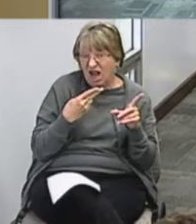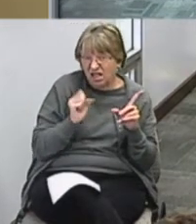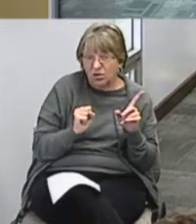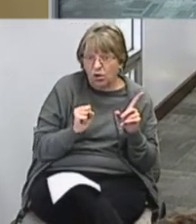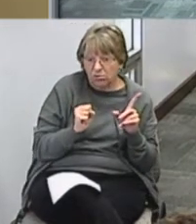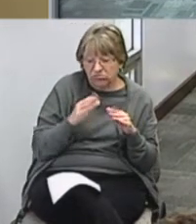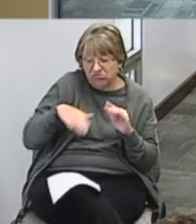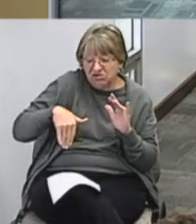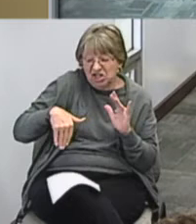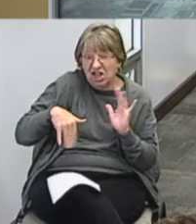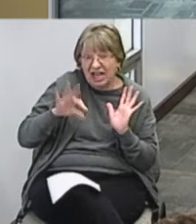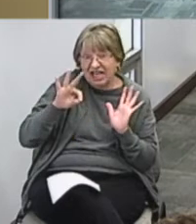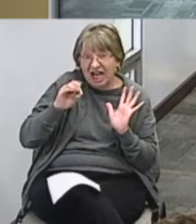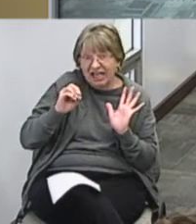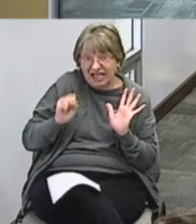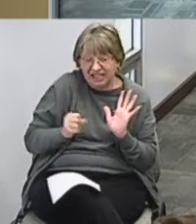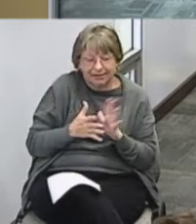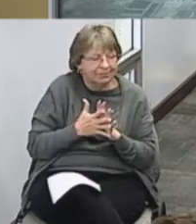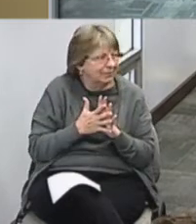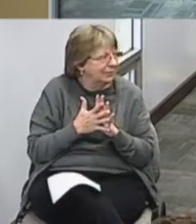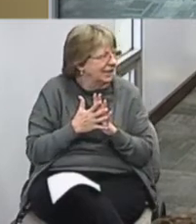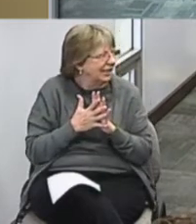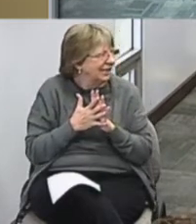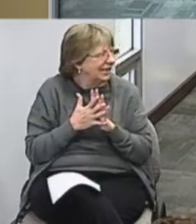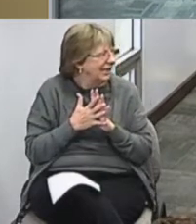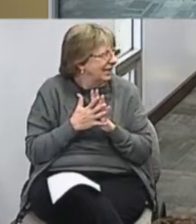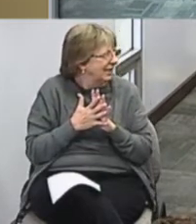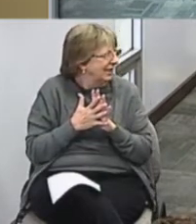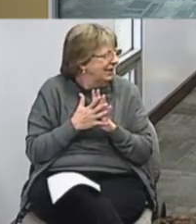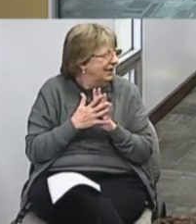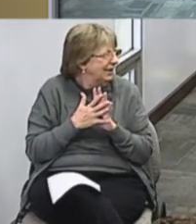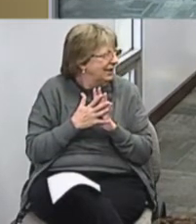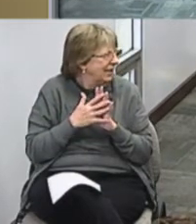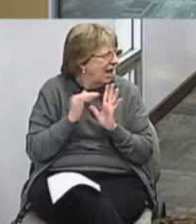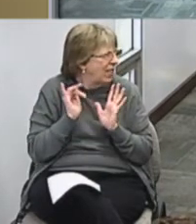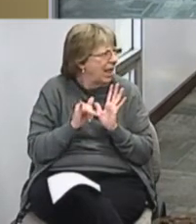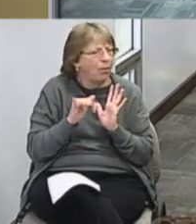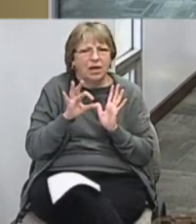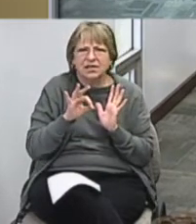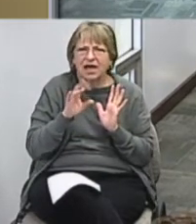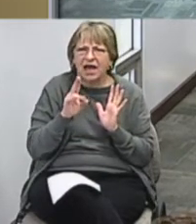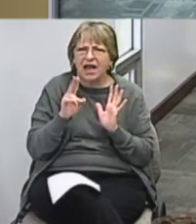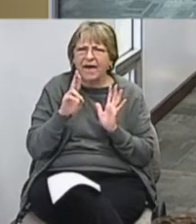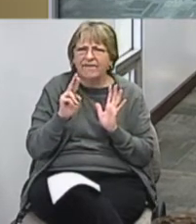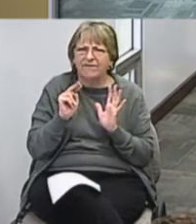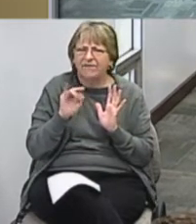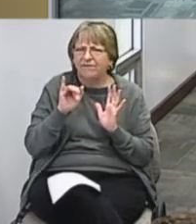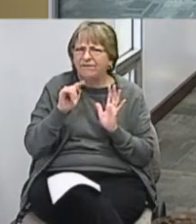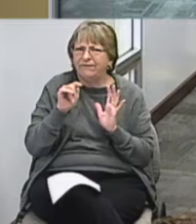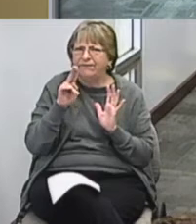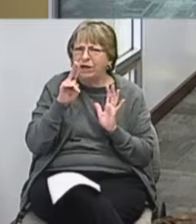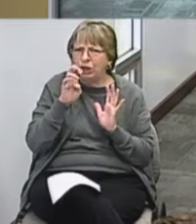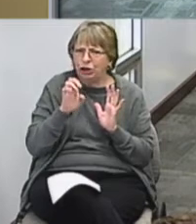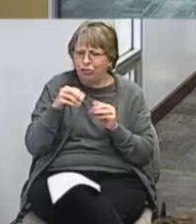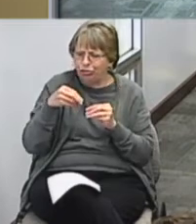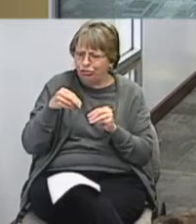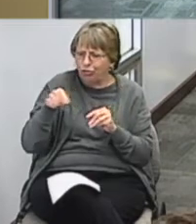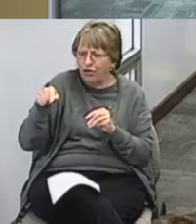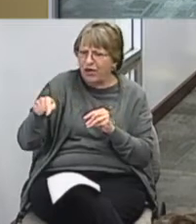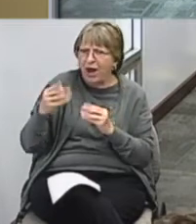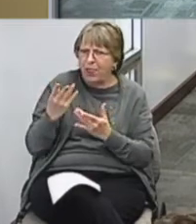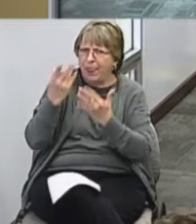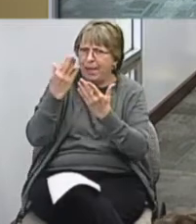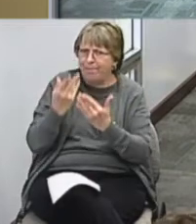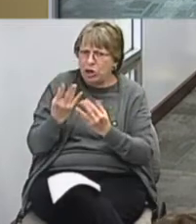Yeah, okay. What was after the, was it a furniture store? Right. Located on that corner, Well, burnt down.